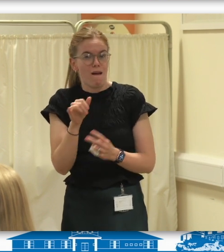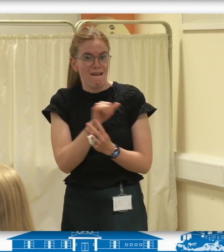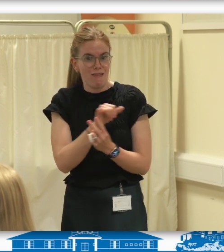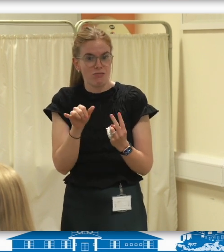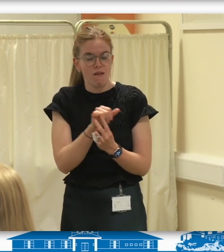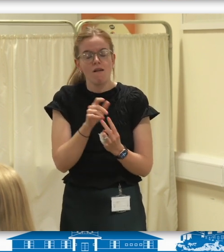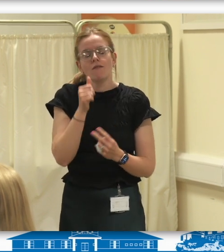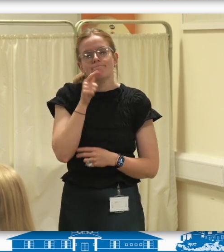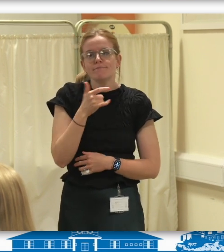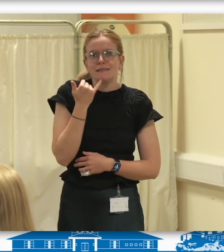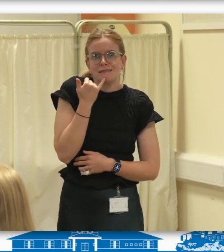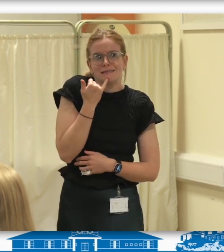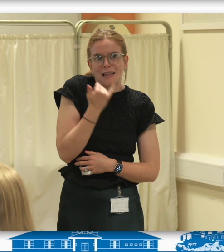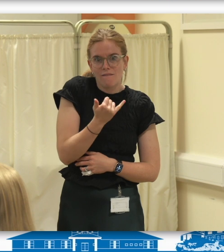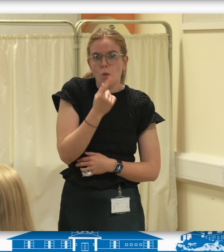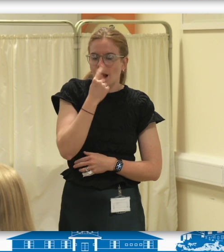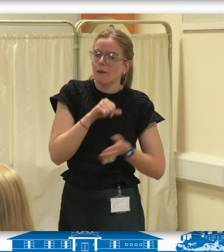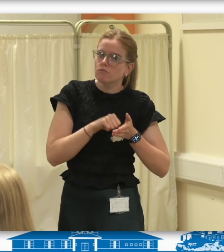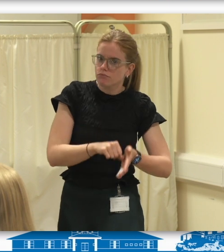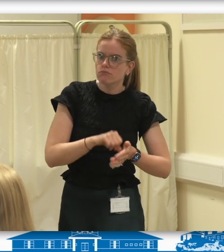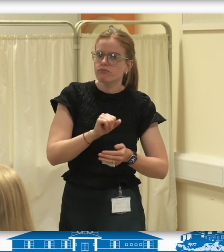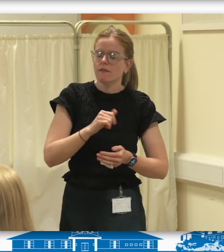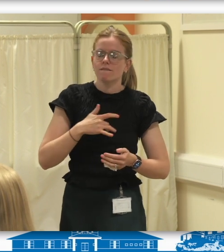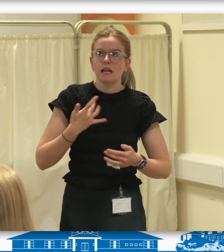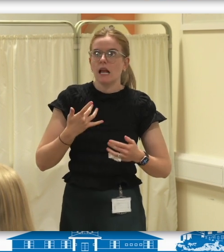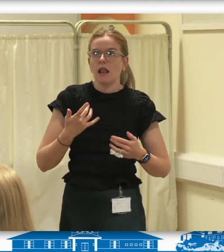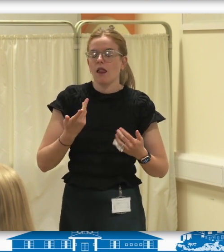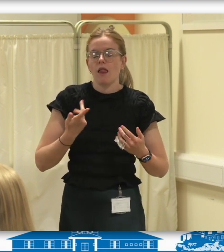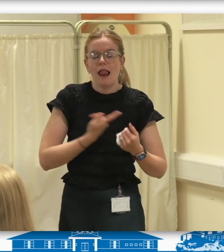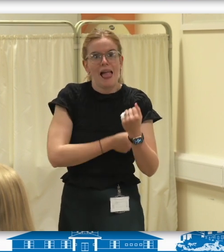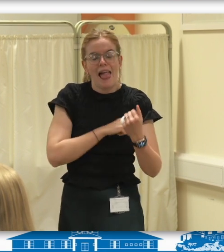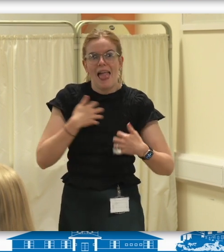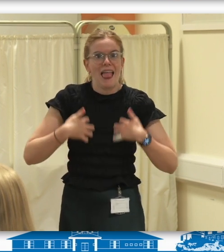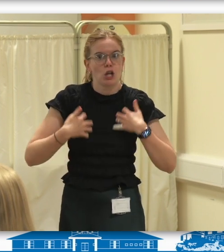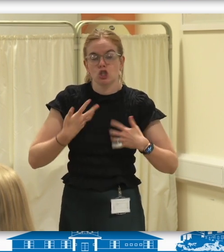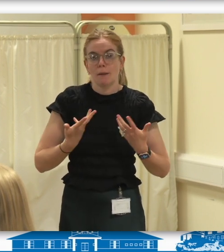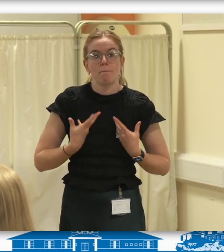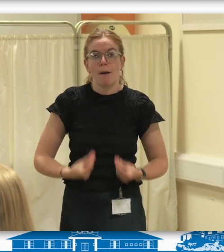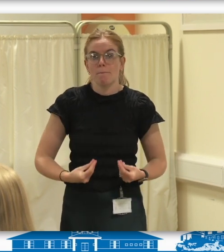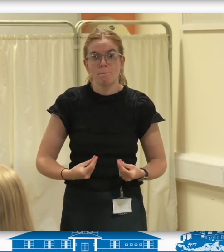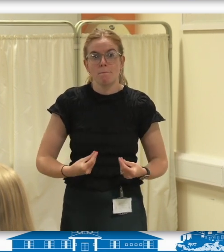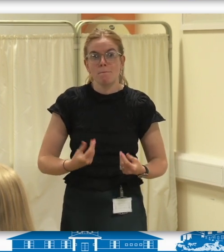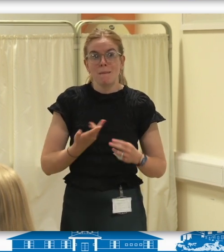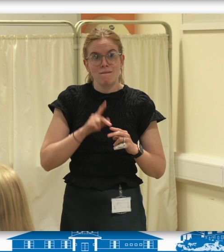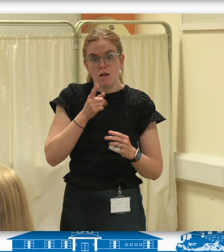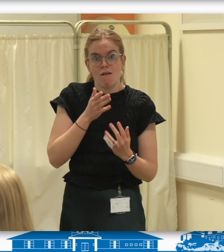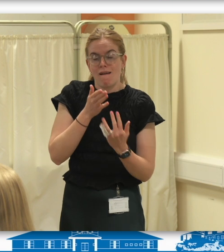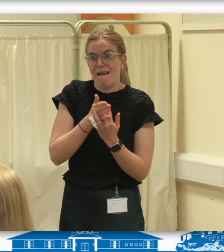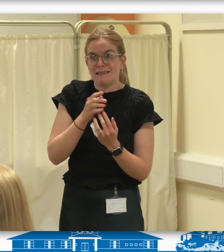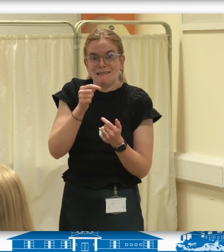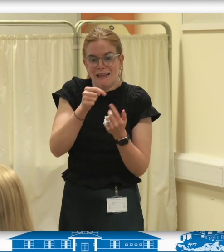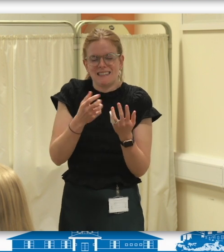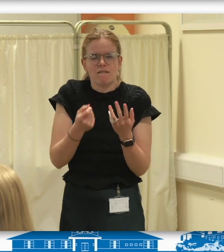can be quite difficult on energy demands. So this is kind of if somebody isn't able to access telemedicine or come in